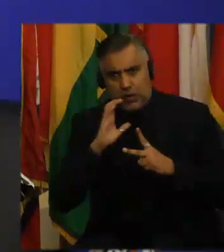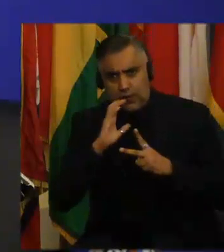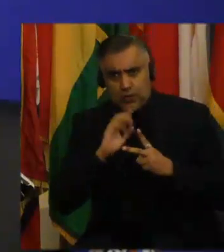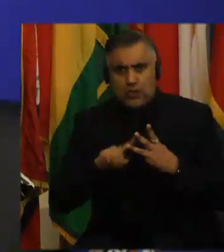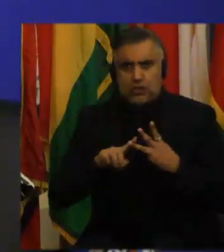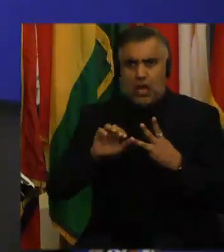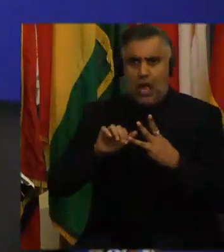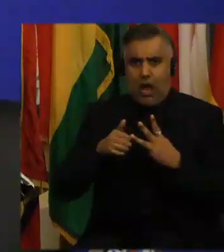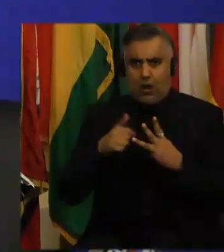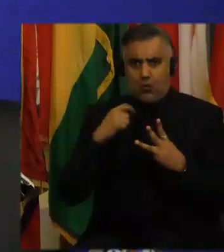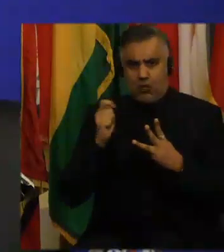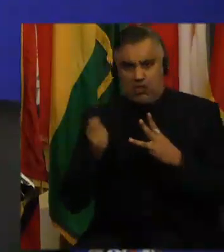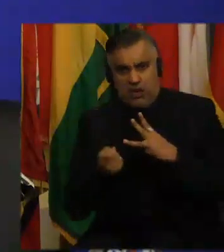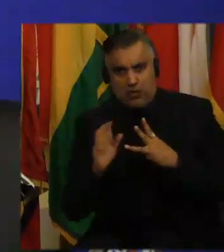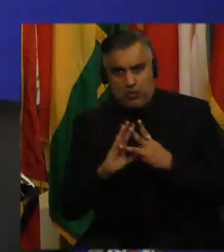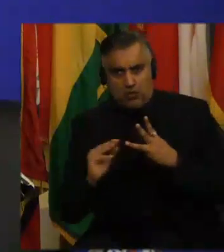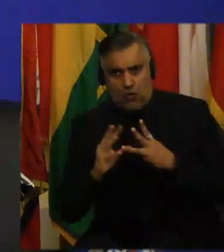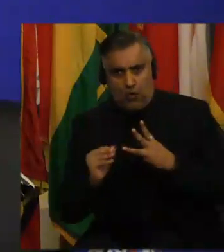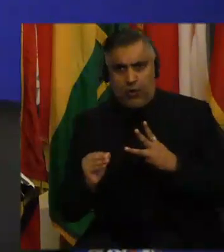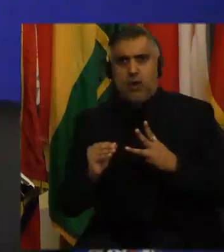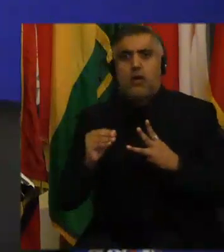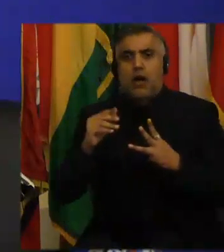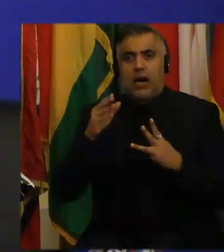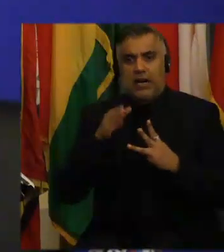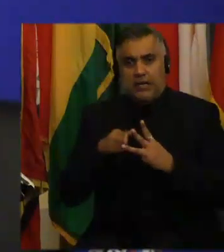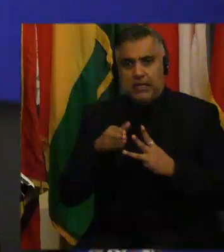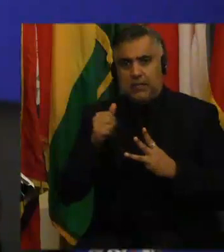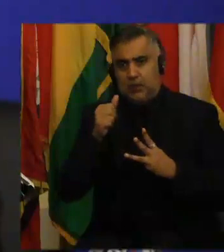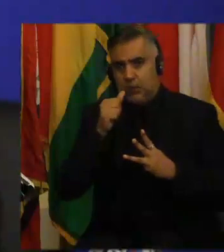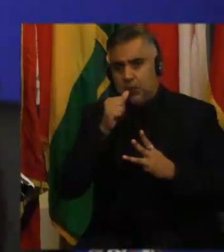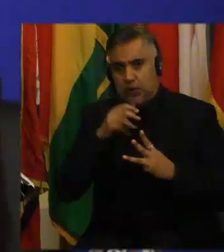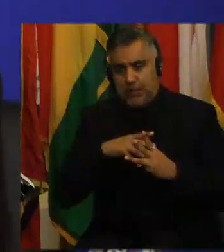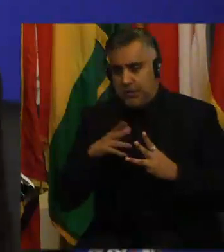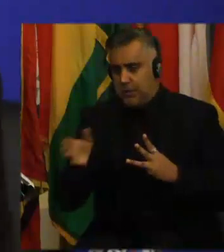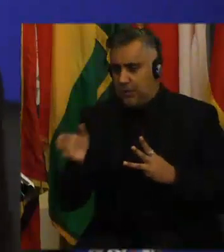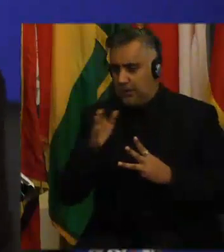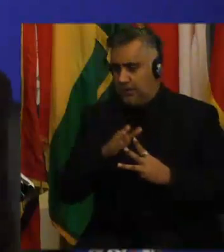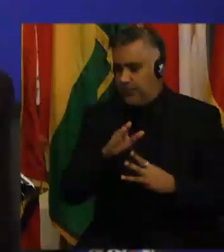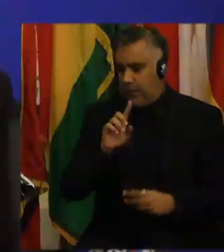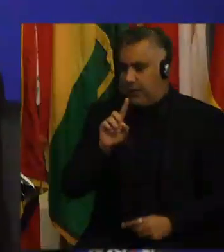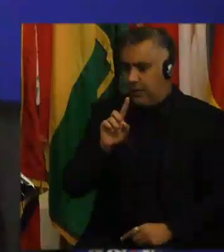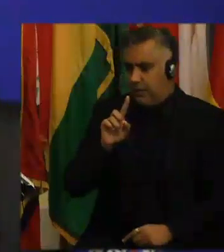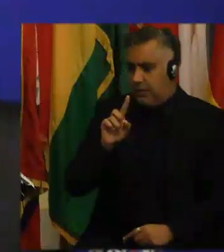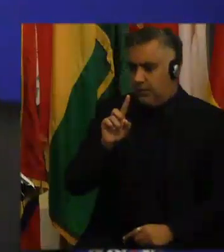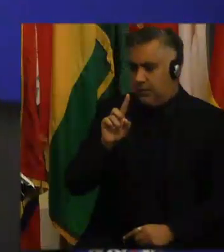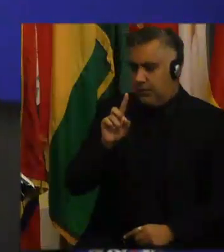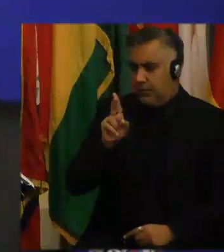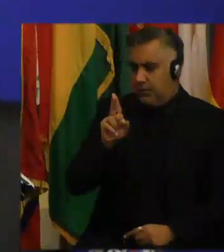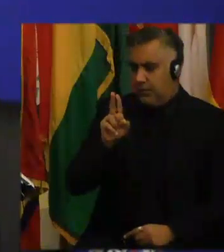how do we change the story of violence against women. Dubravka, the floor is yours.